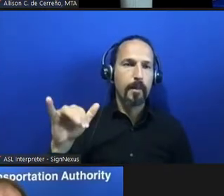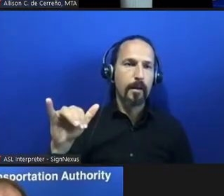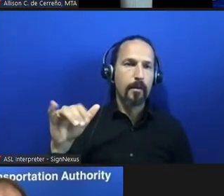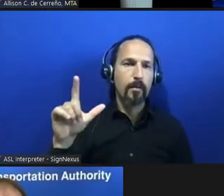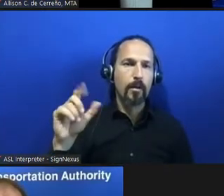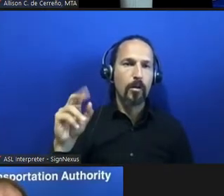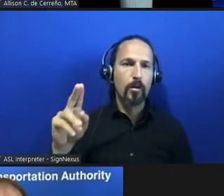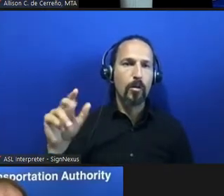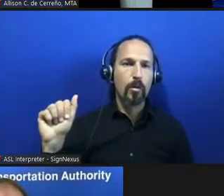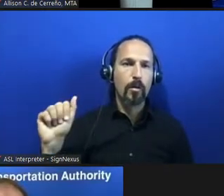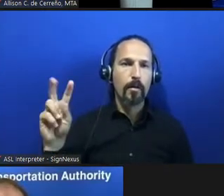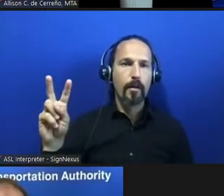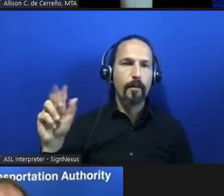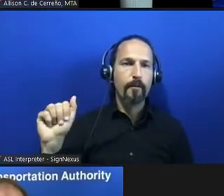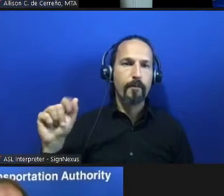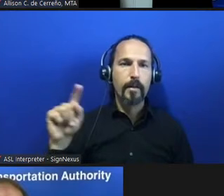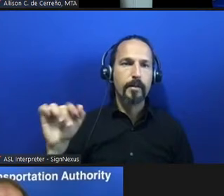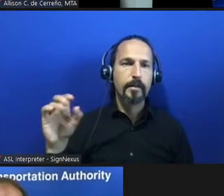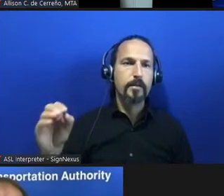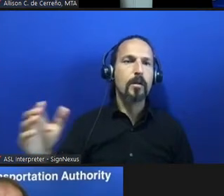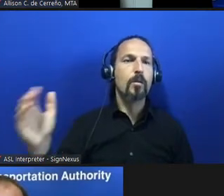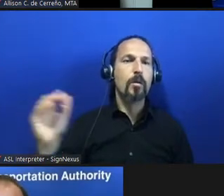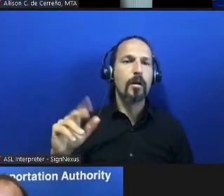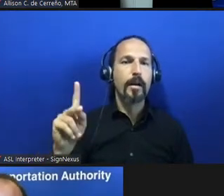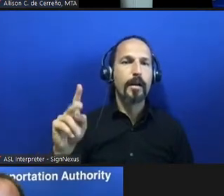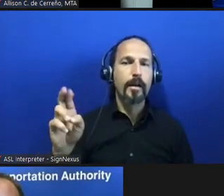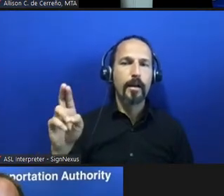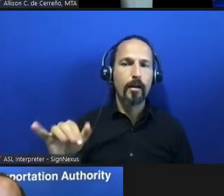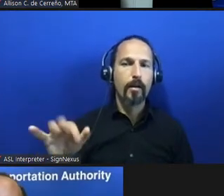to be followed by Carrie Flaherty